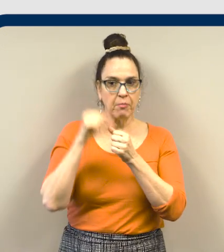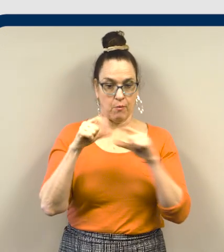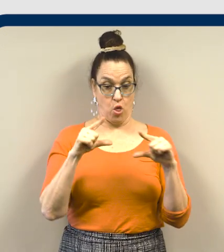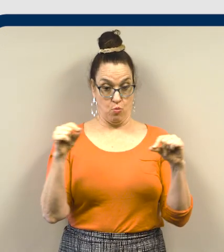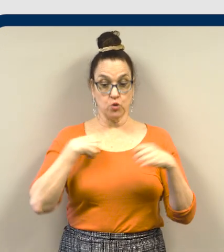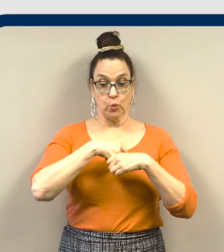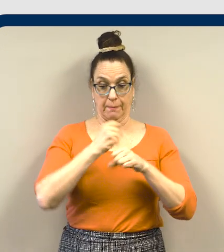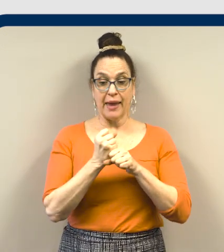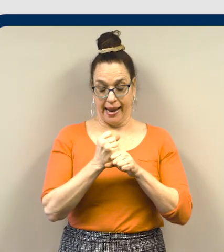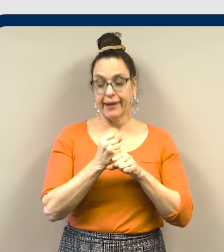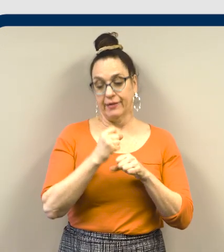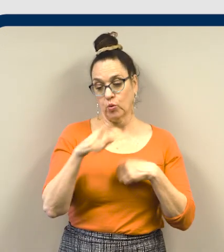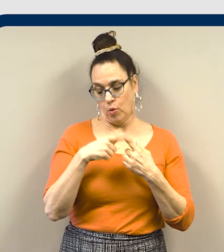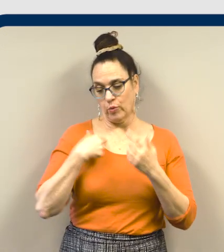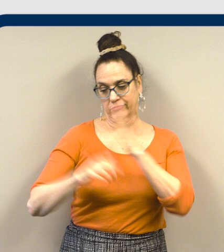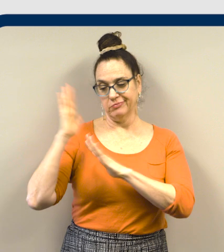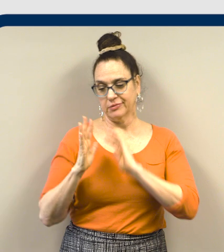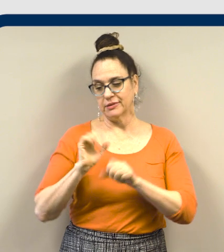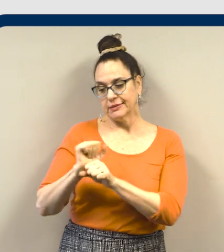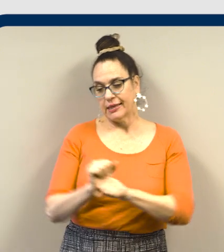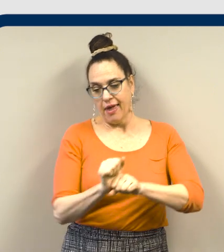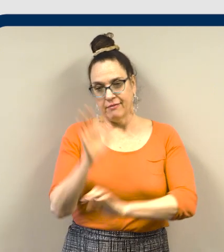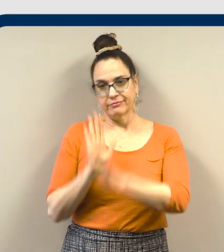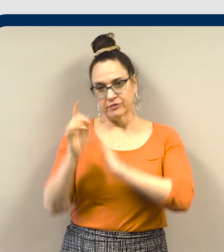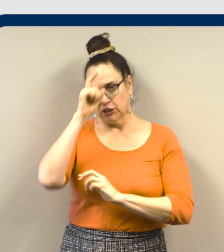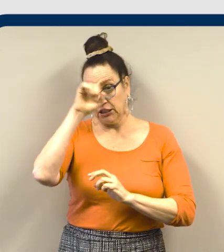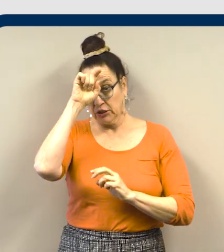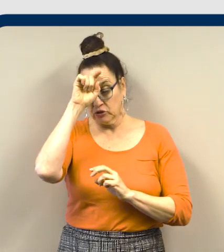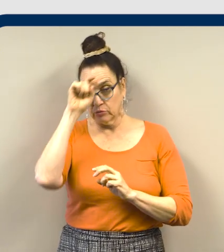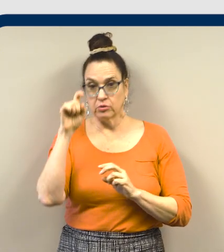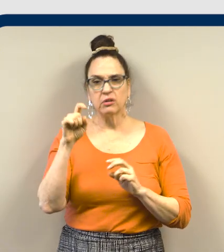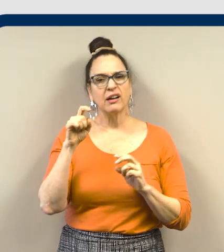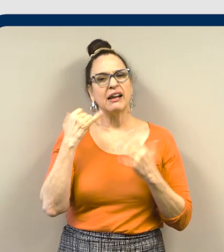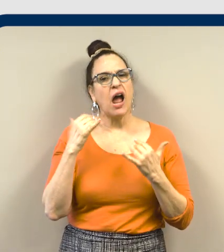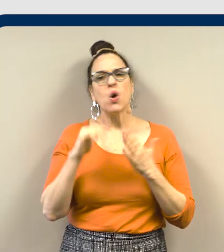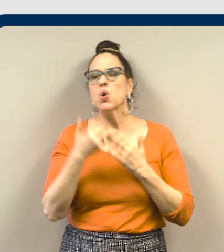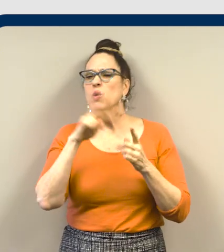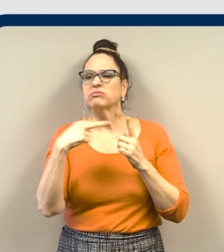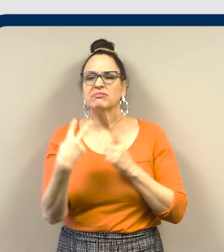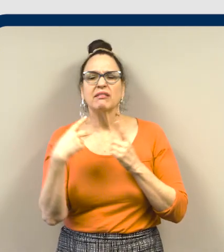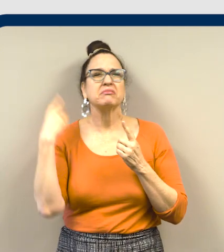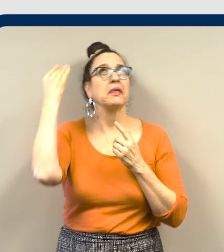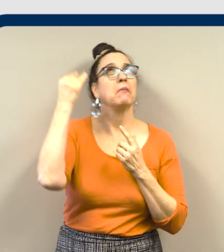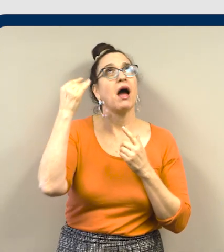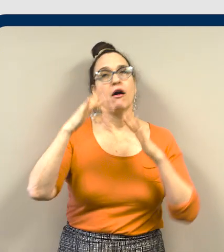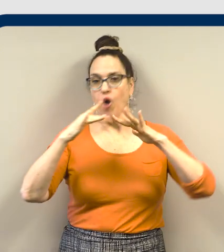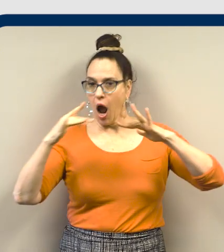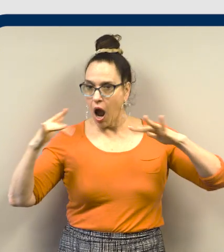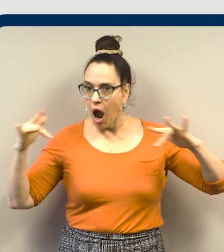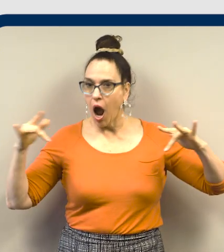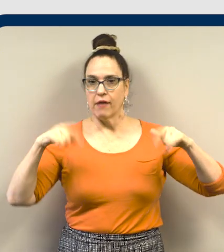bricks the Israelites made when they were slaves in Egypt. In a new light, let's consider the variety and mixture